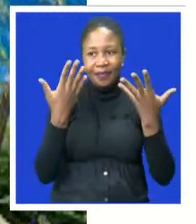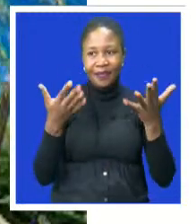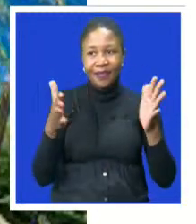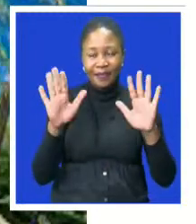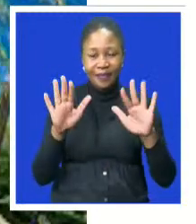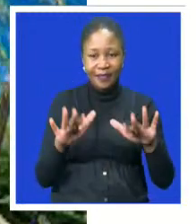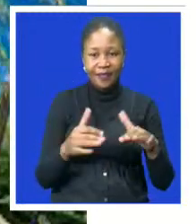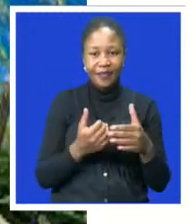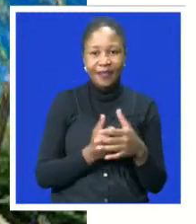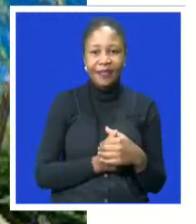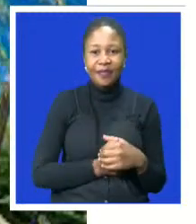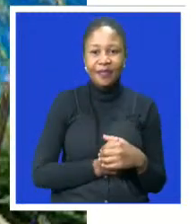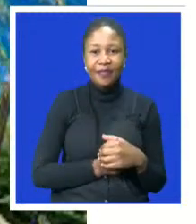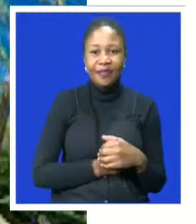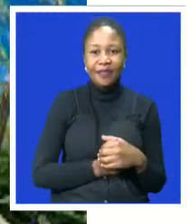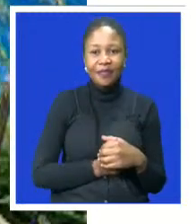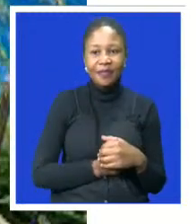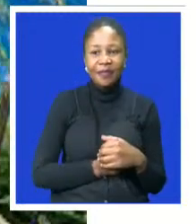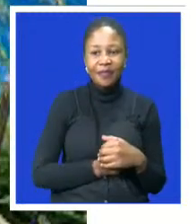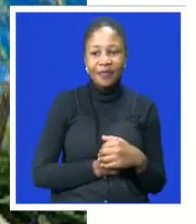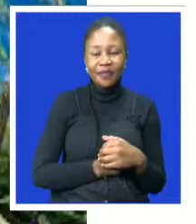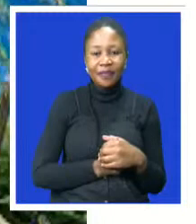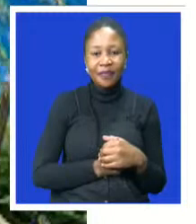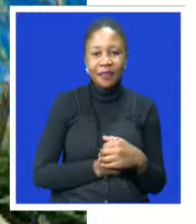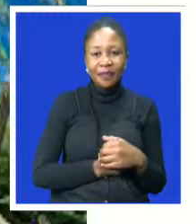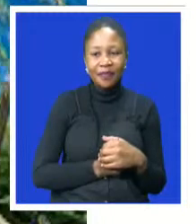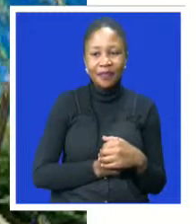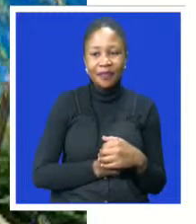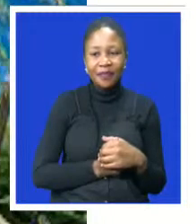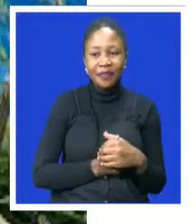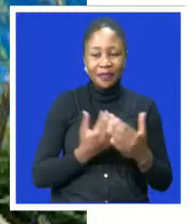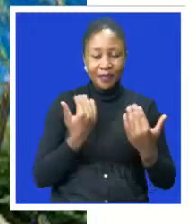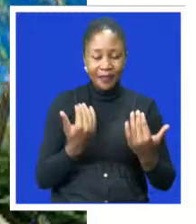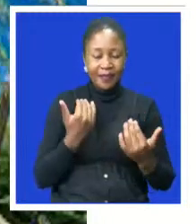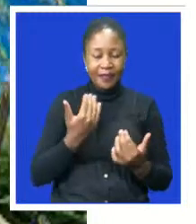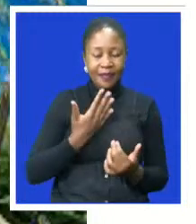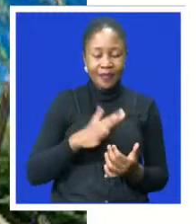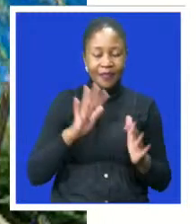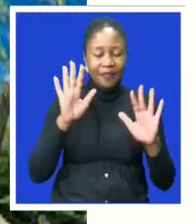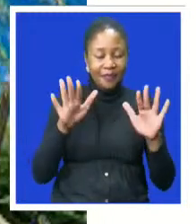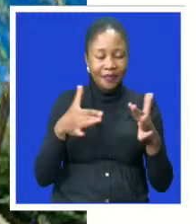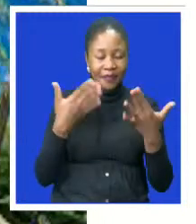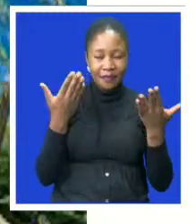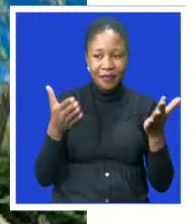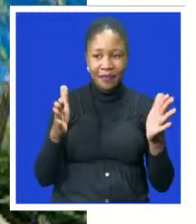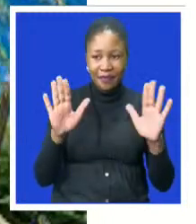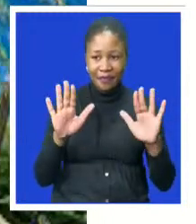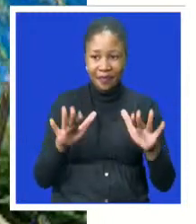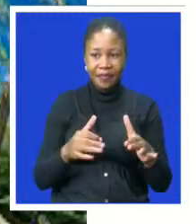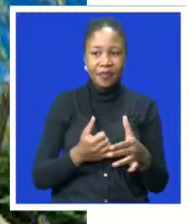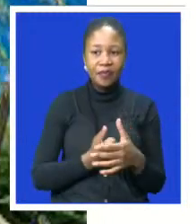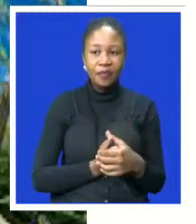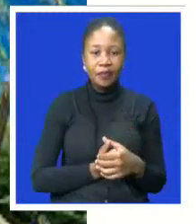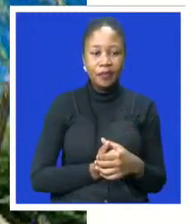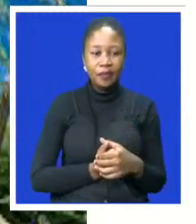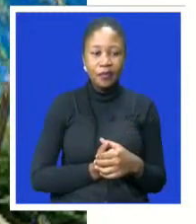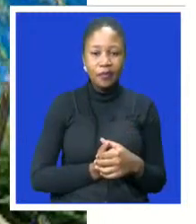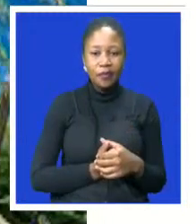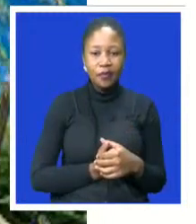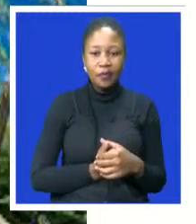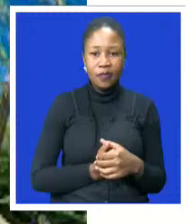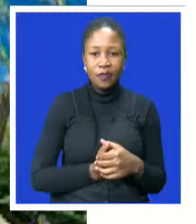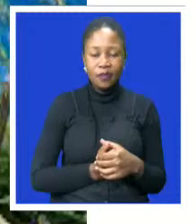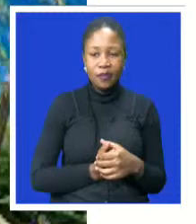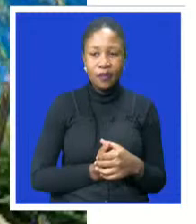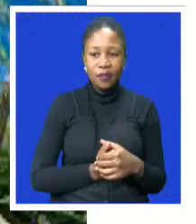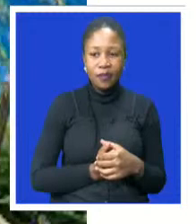sing? Okay. Can we sing the song? Okay. First of all, let me just give you how the